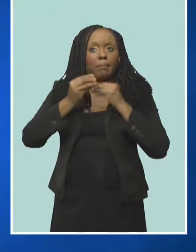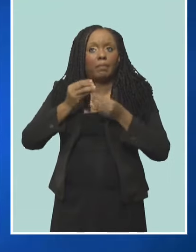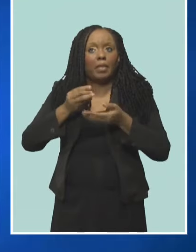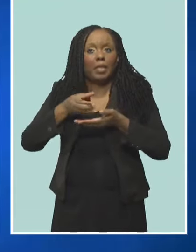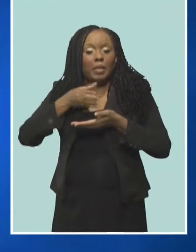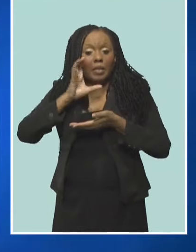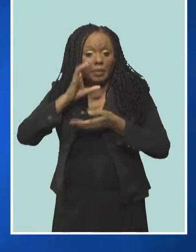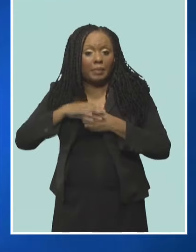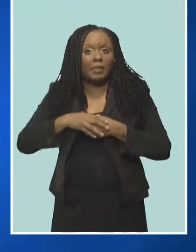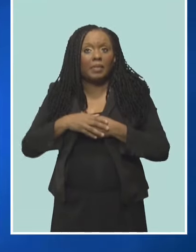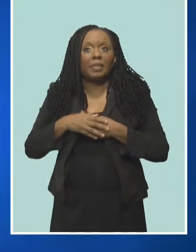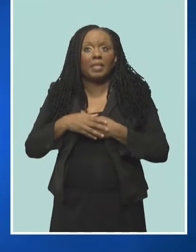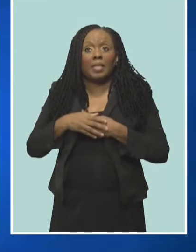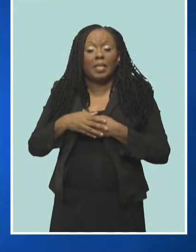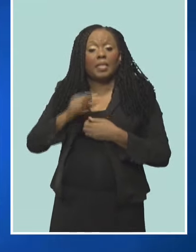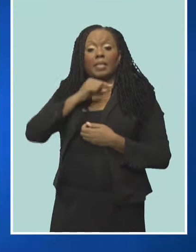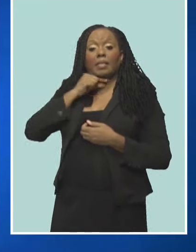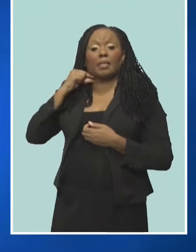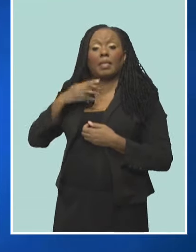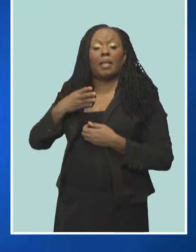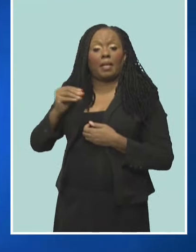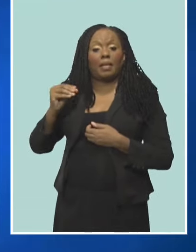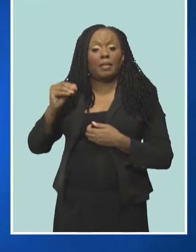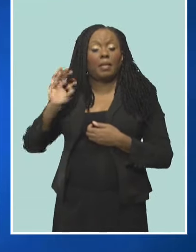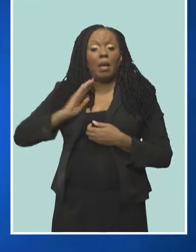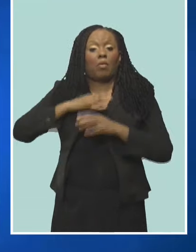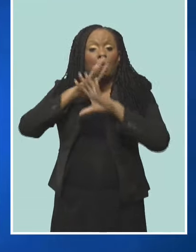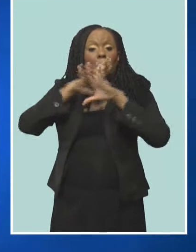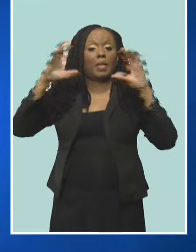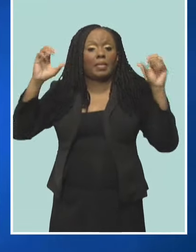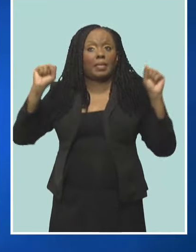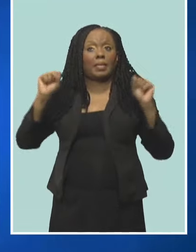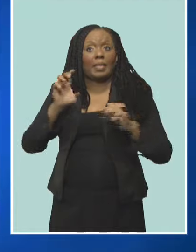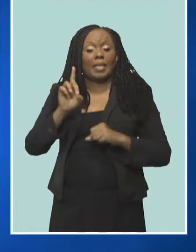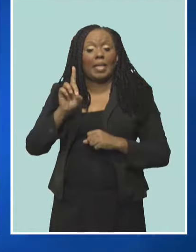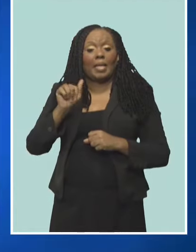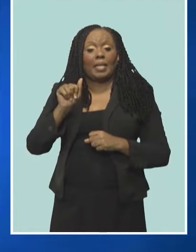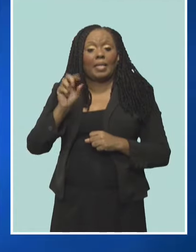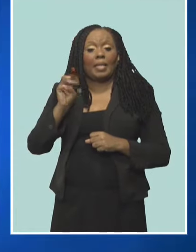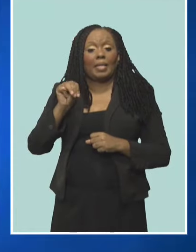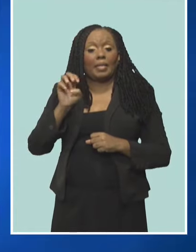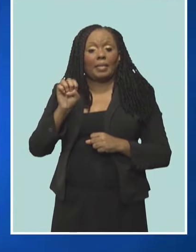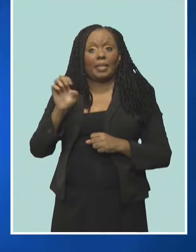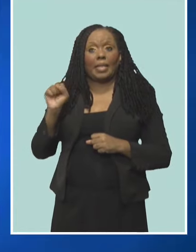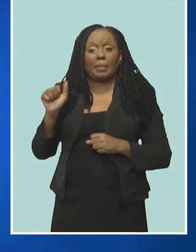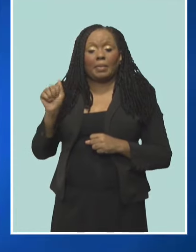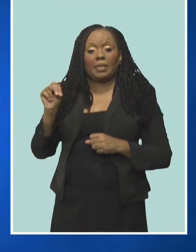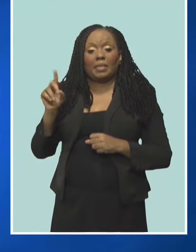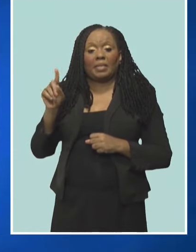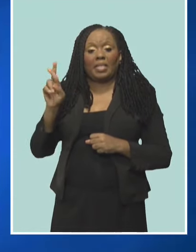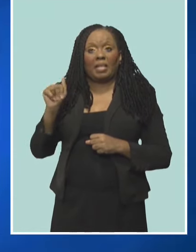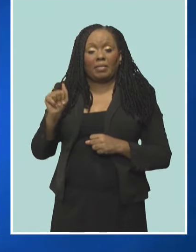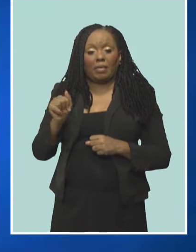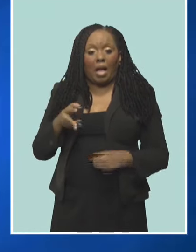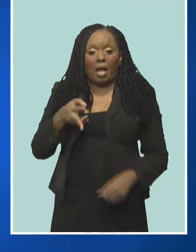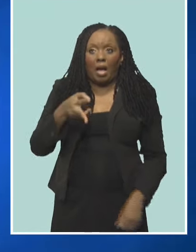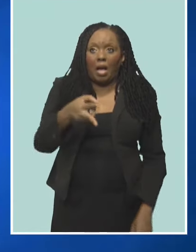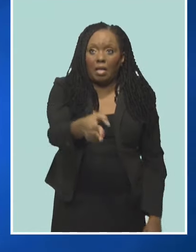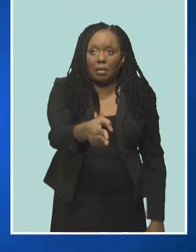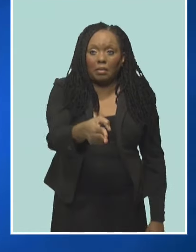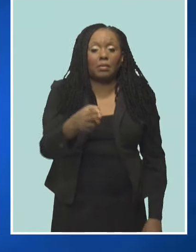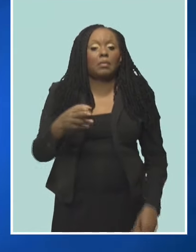Mason, cut the ribbon signaling the opening of the event. It showcases artifacts, paintings, stained glass, photos